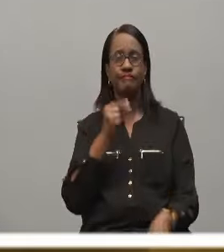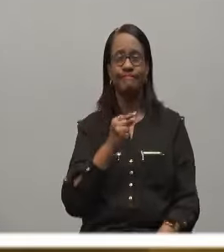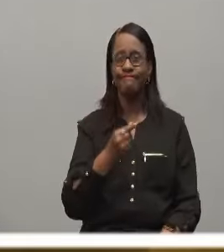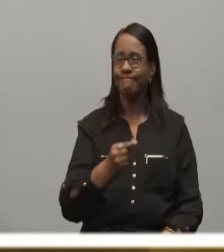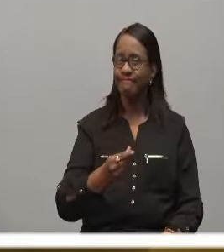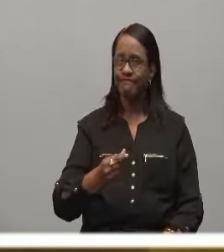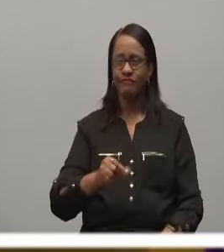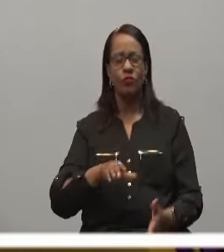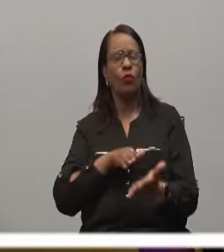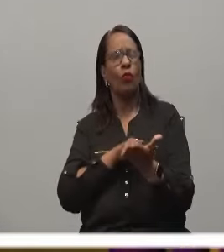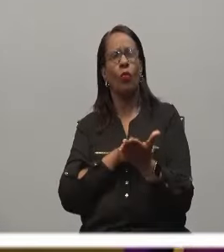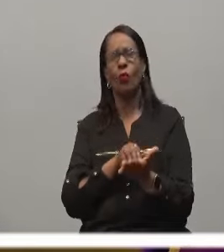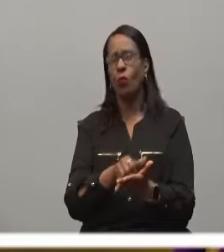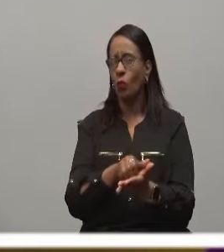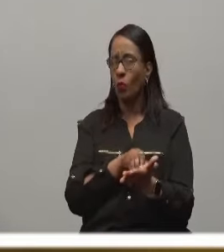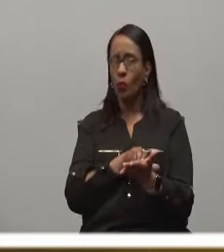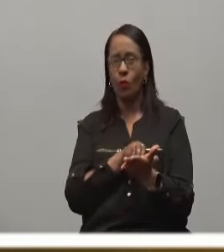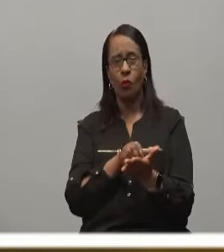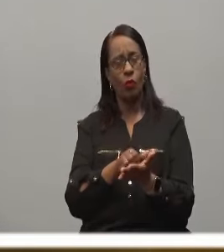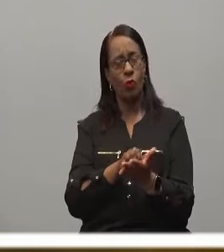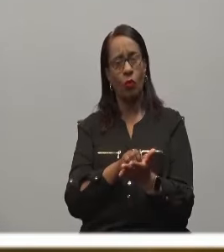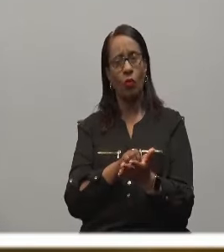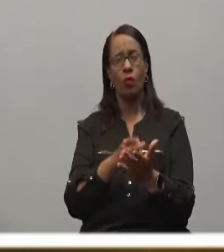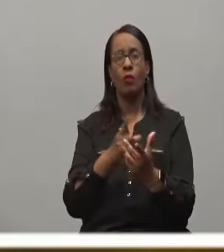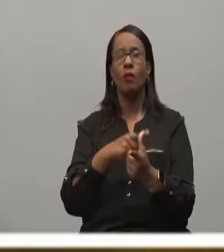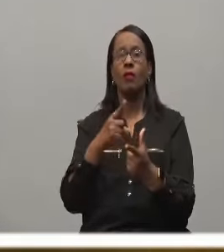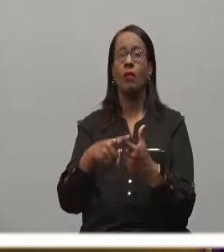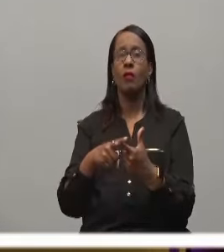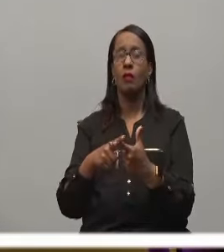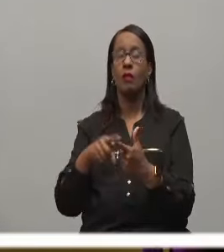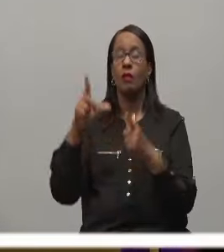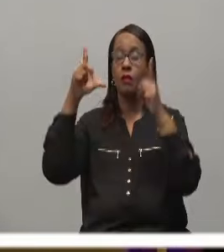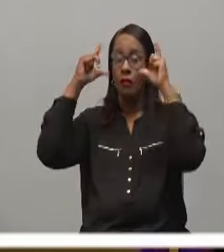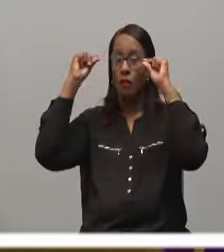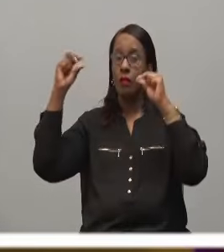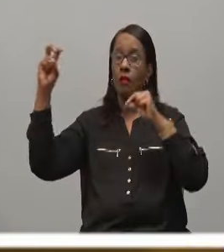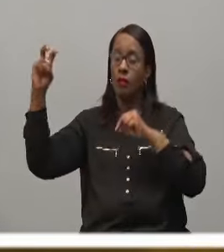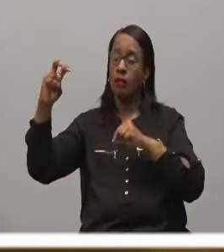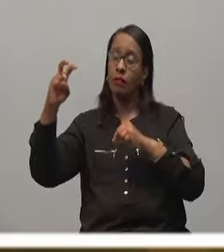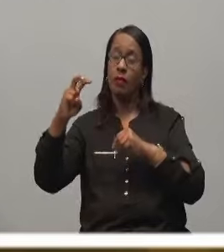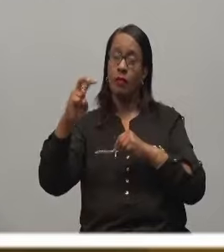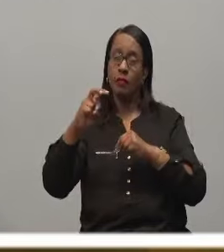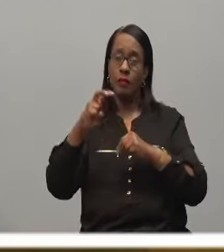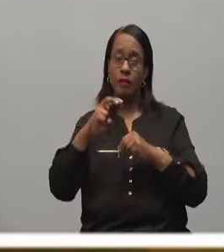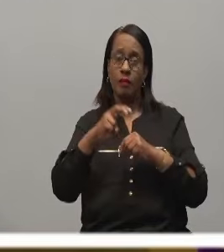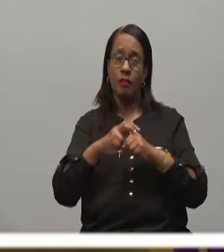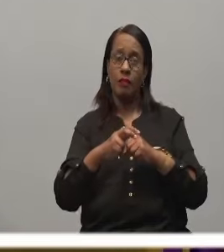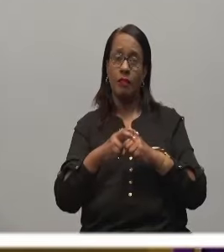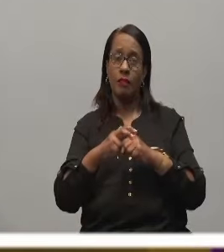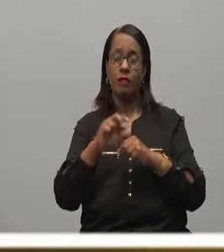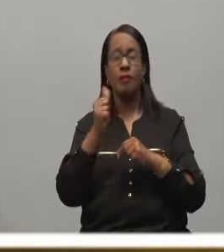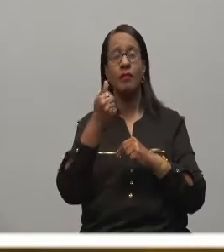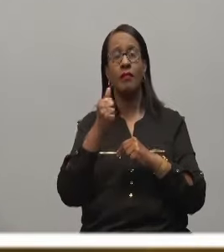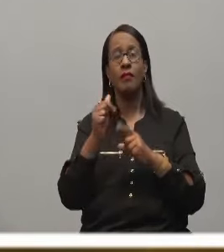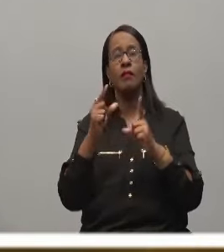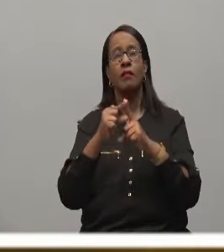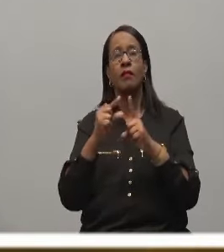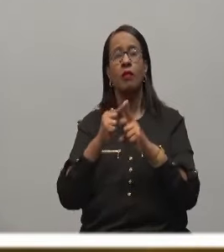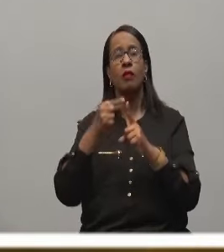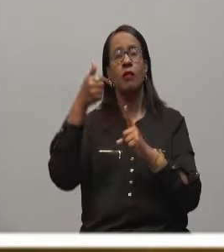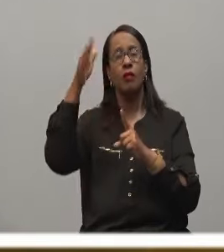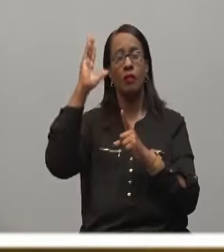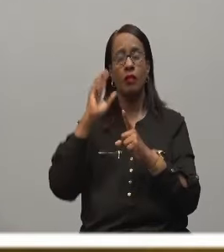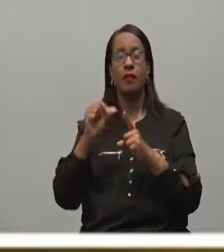to the idolatry, when Moses comes down with the two tablets, the word of God, the 10 words of God, the